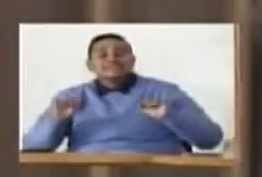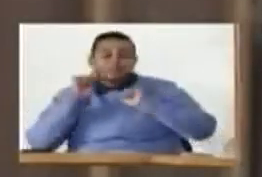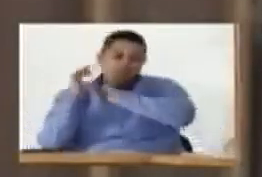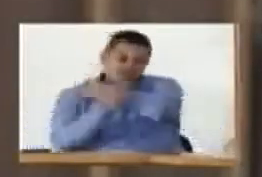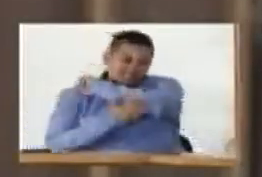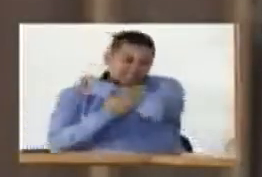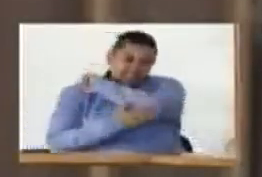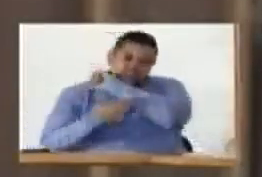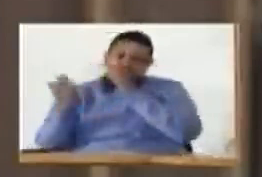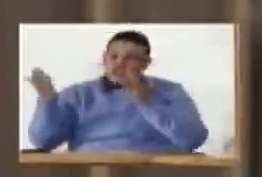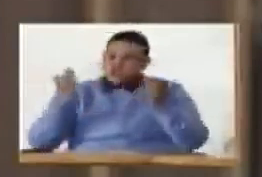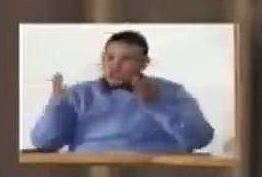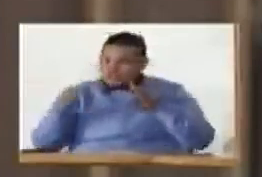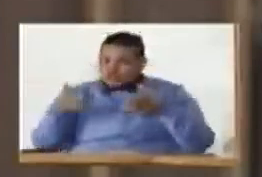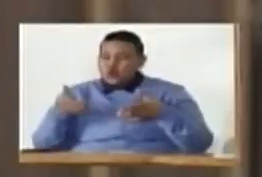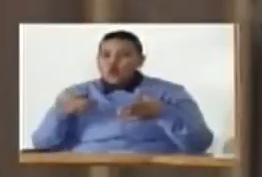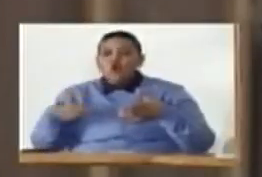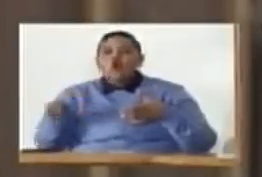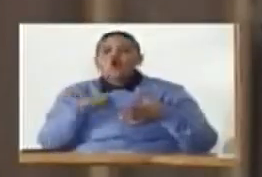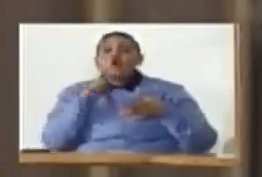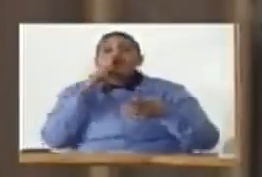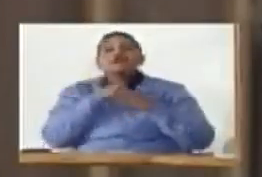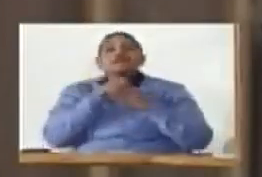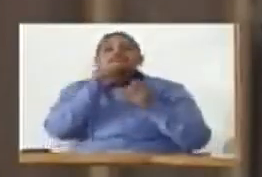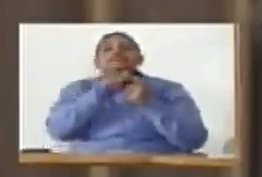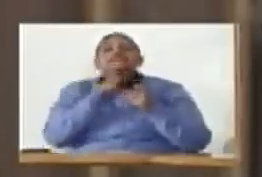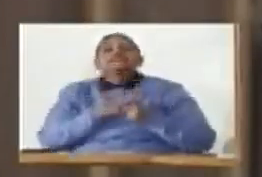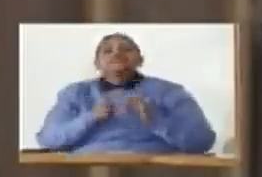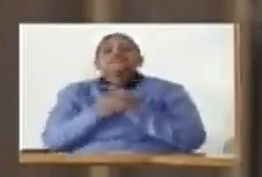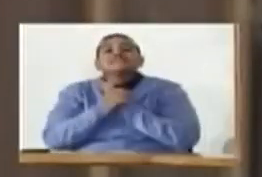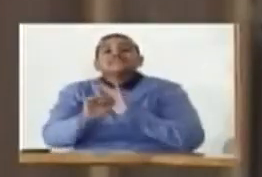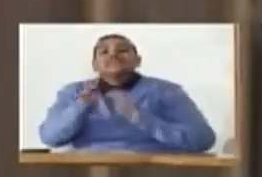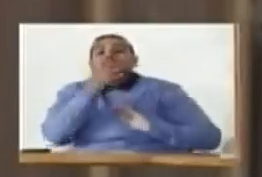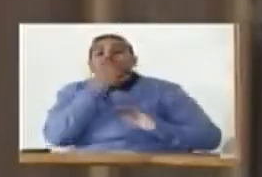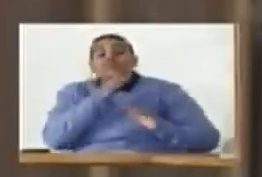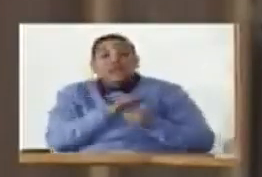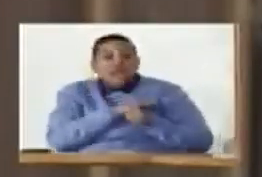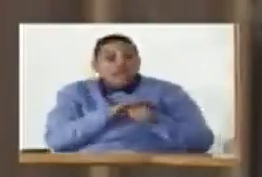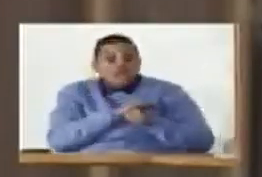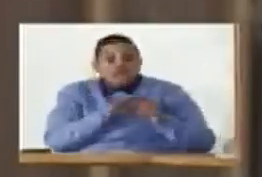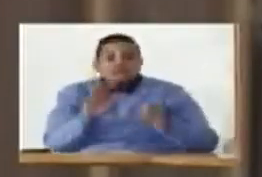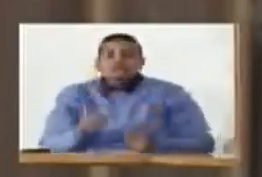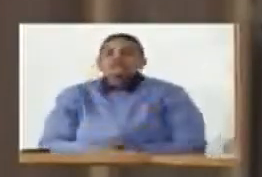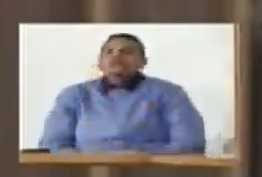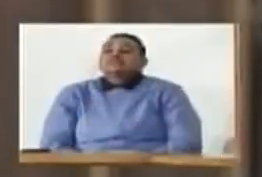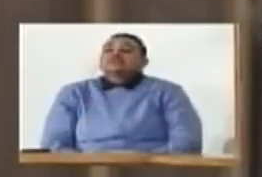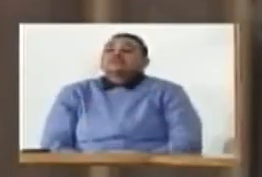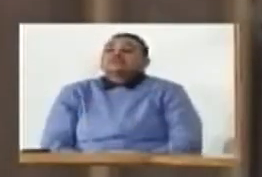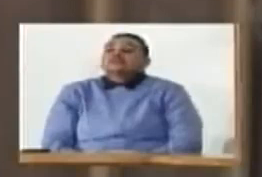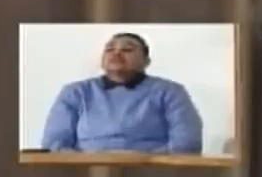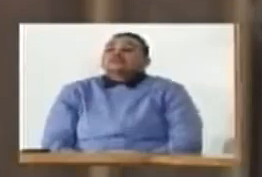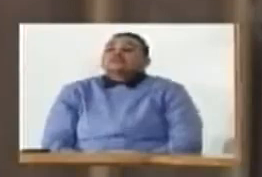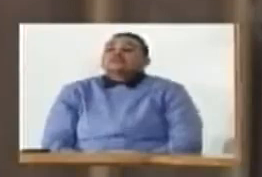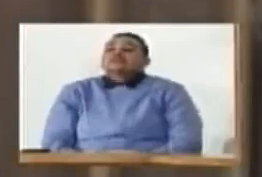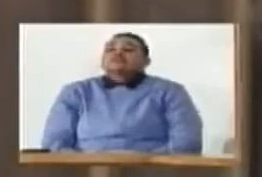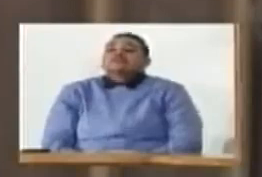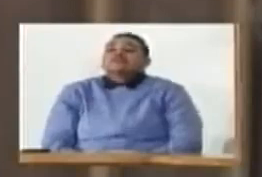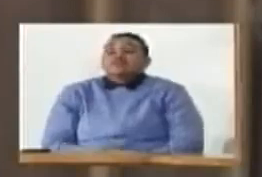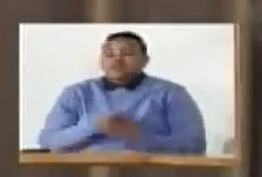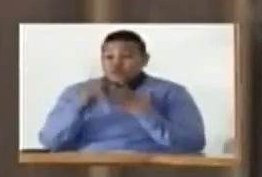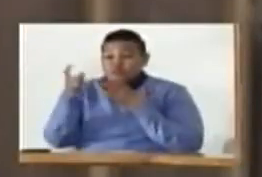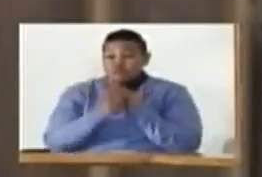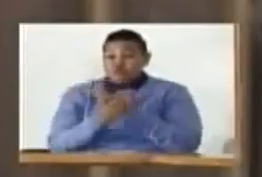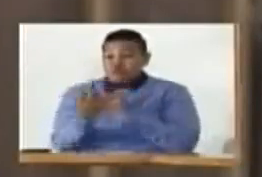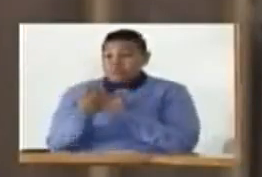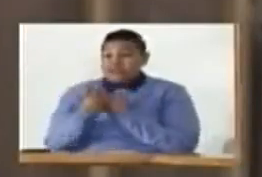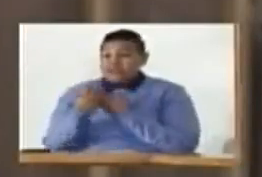National Service Corps in specific skill areas. The program engages unattached